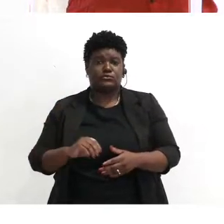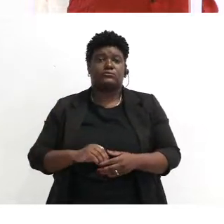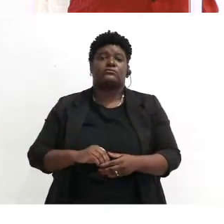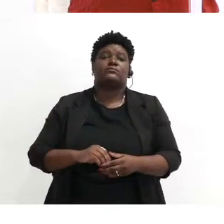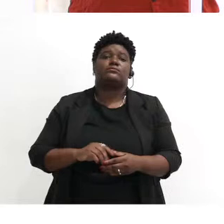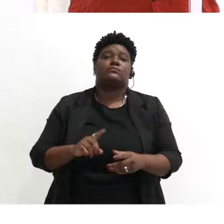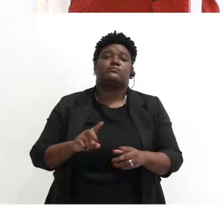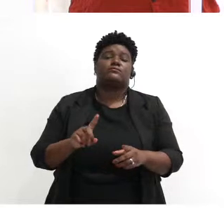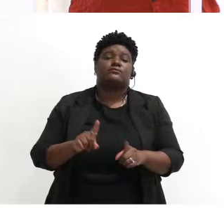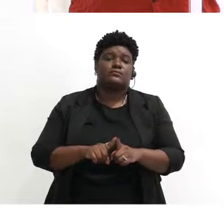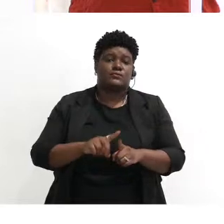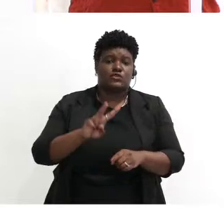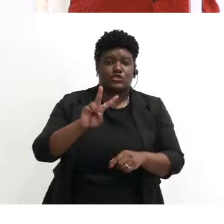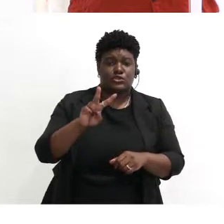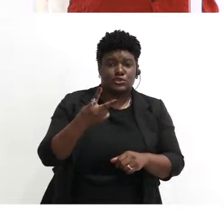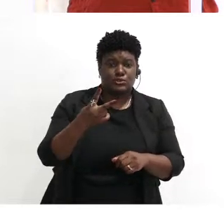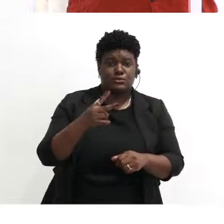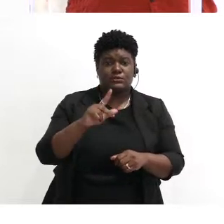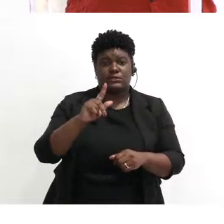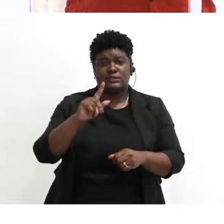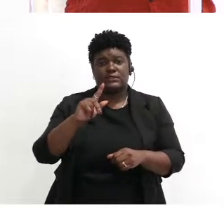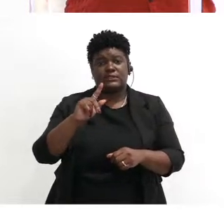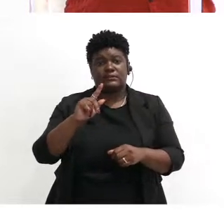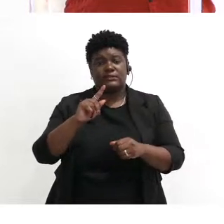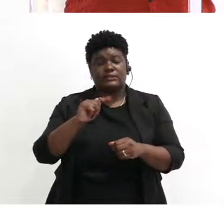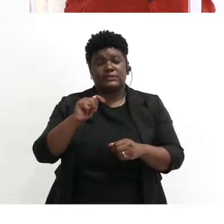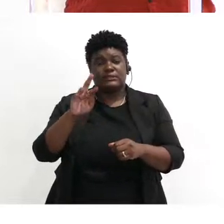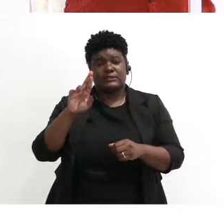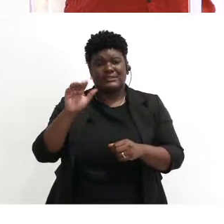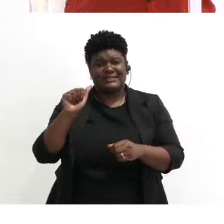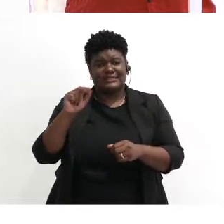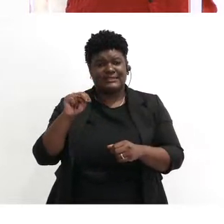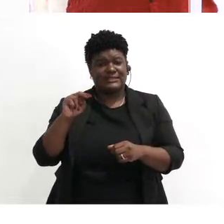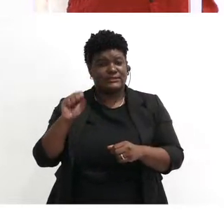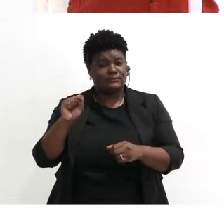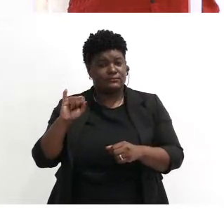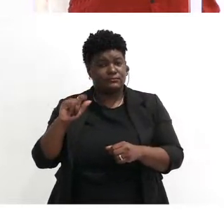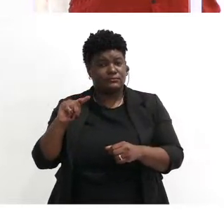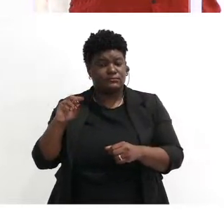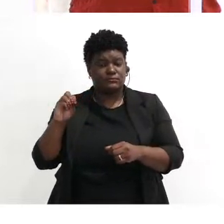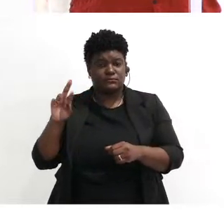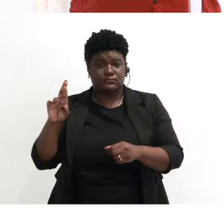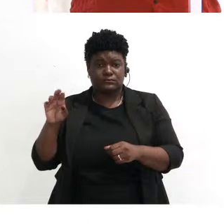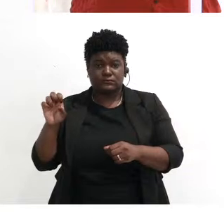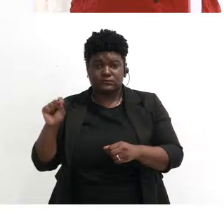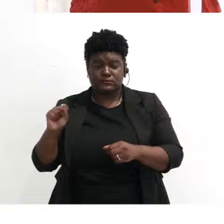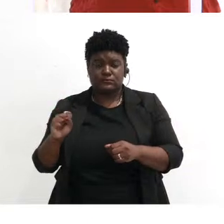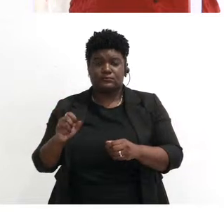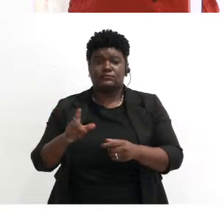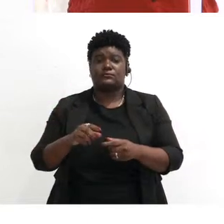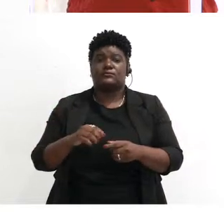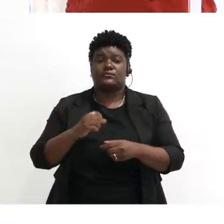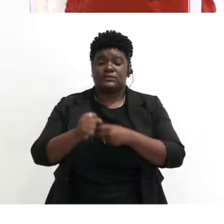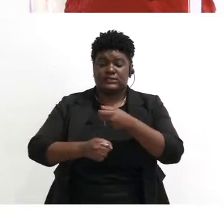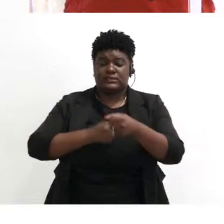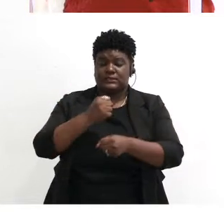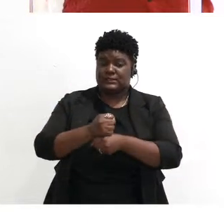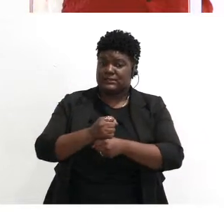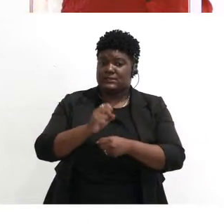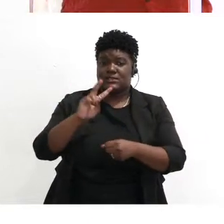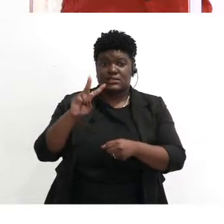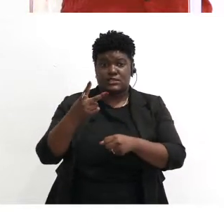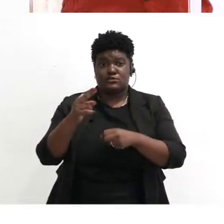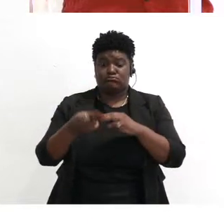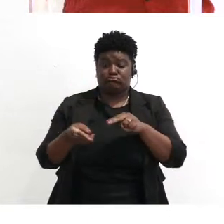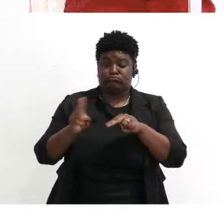years, difficult to sustain, and the reason is a lot of different reasons, but at the fab level, there's